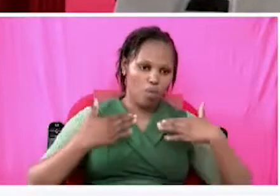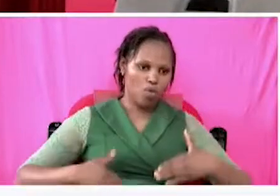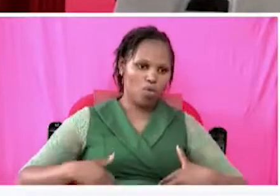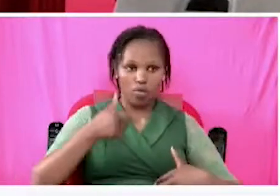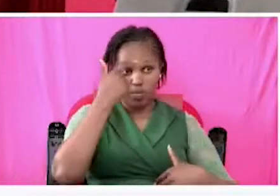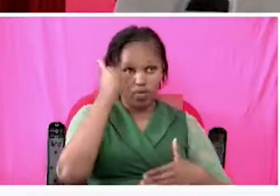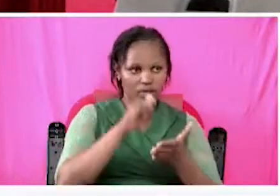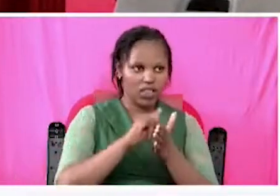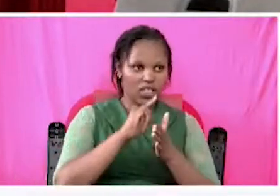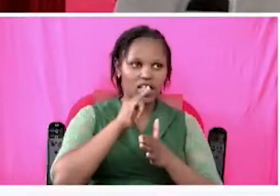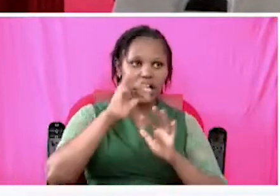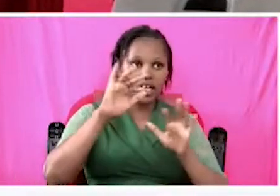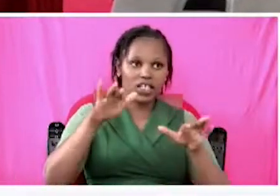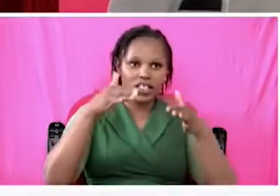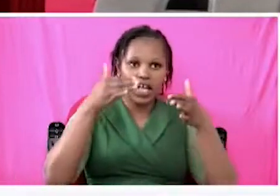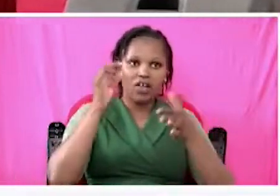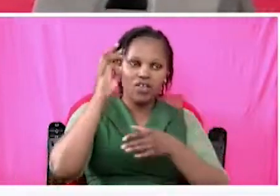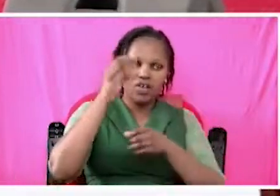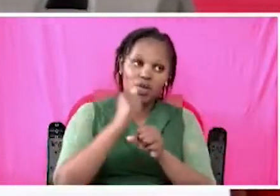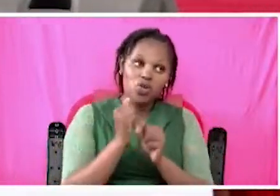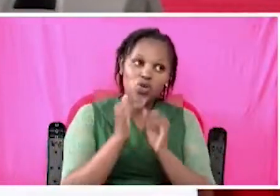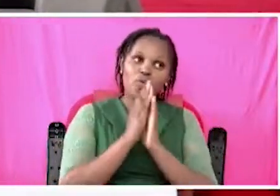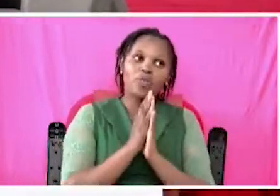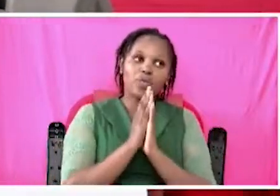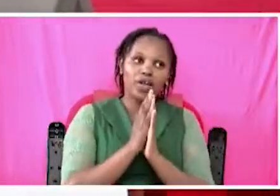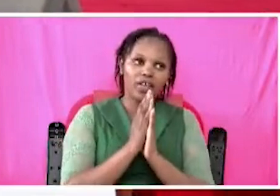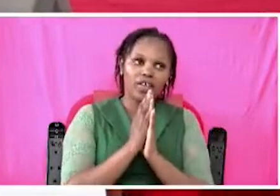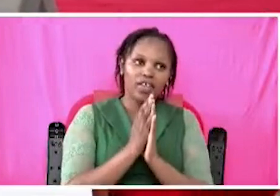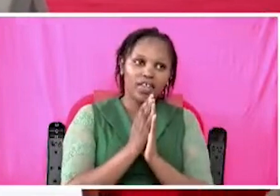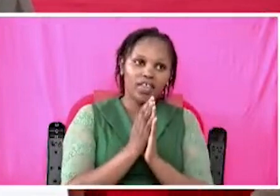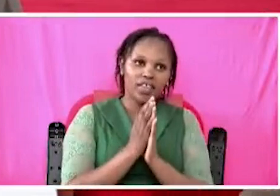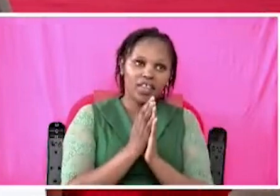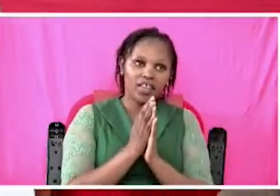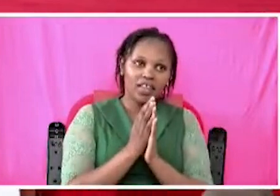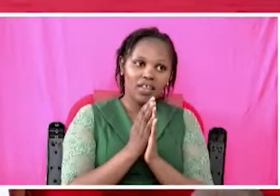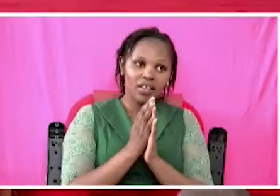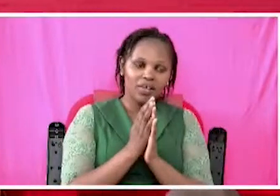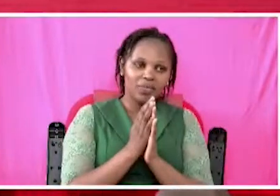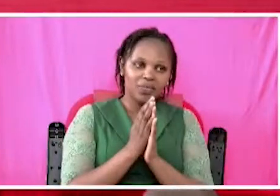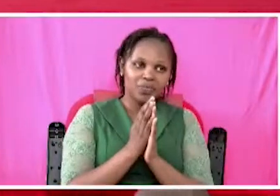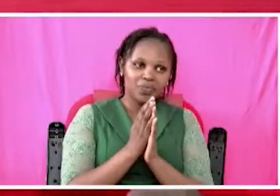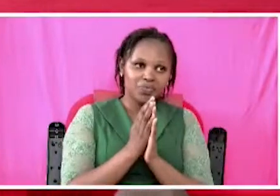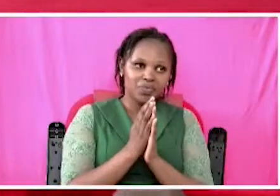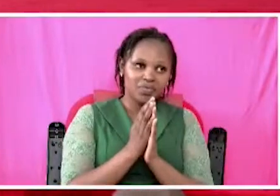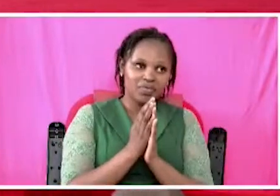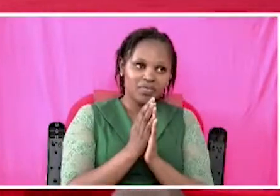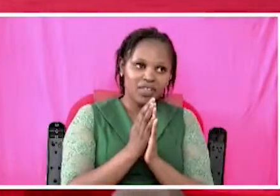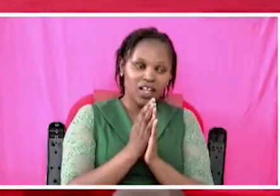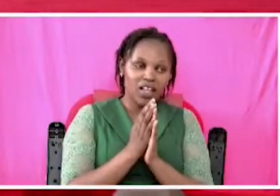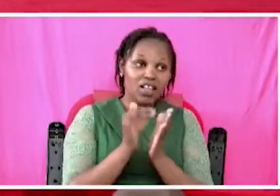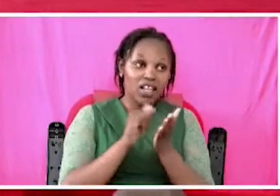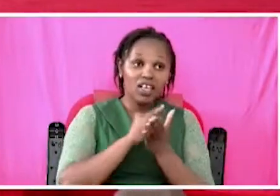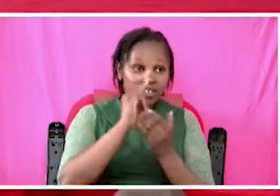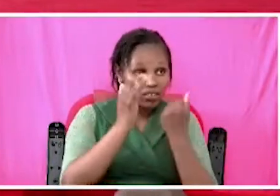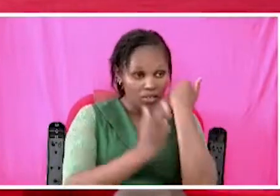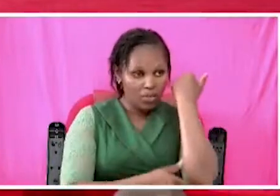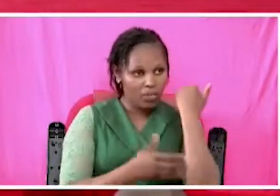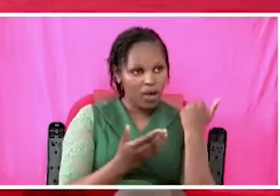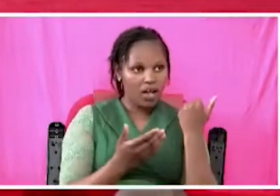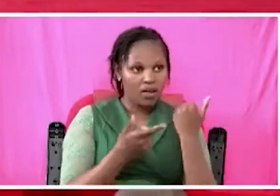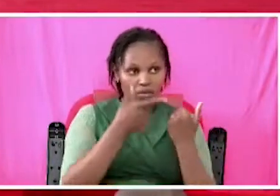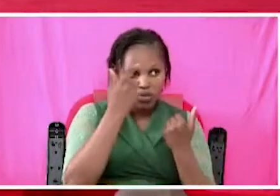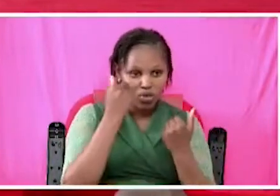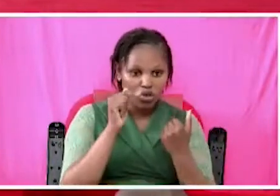way they would do their prayers. I'm glad we don't do that. It is terrible because you